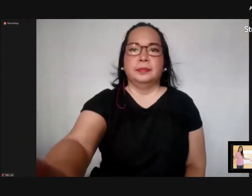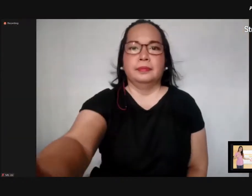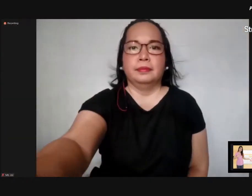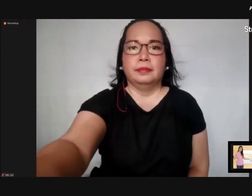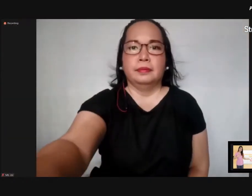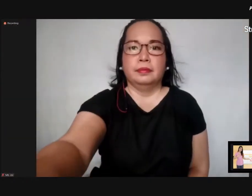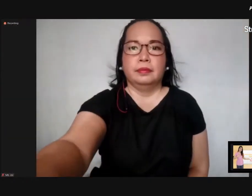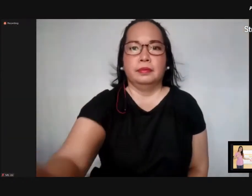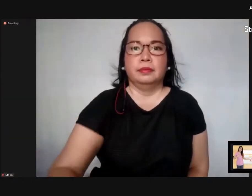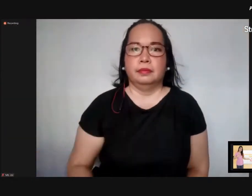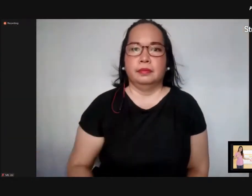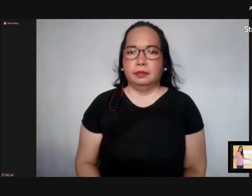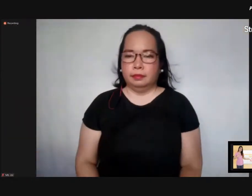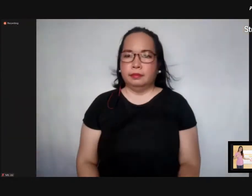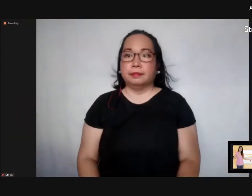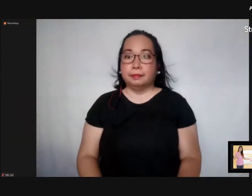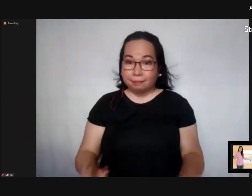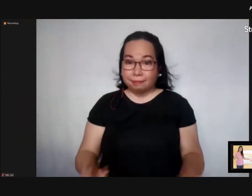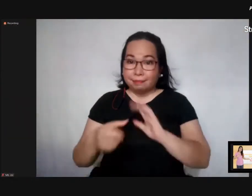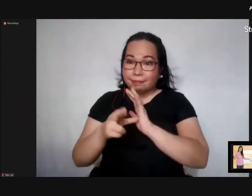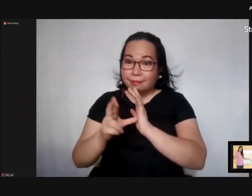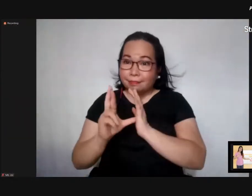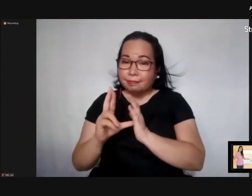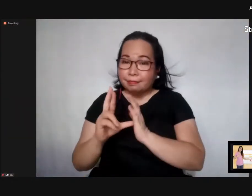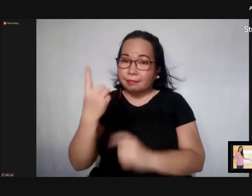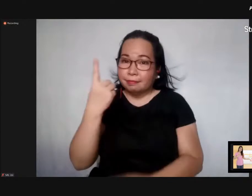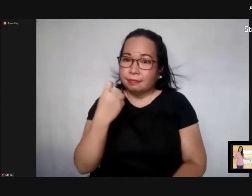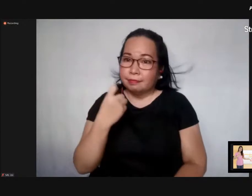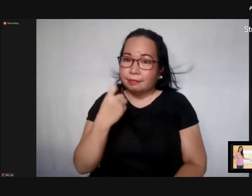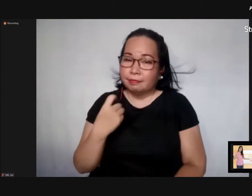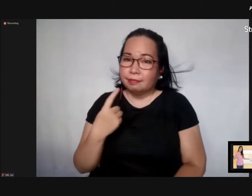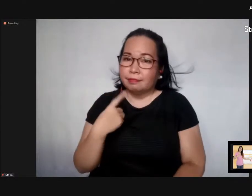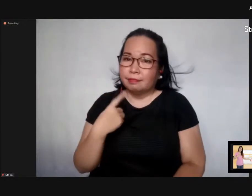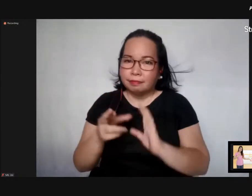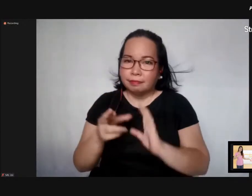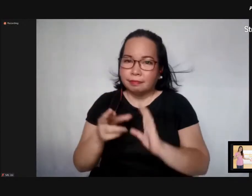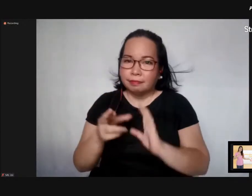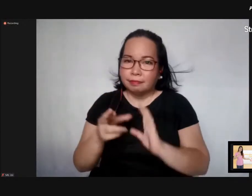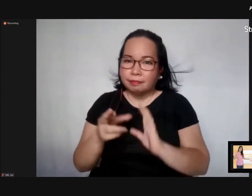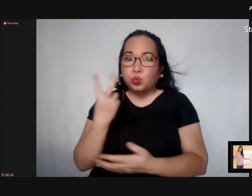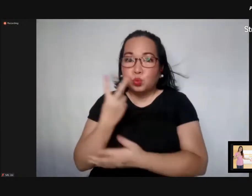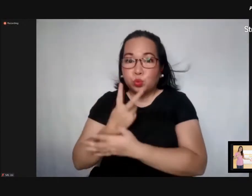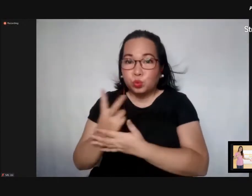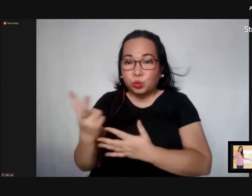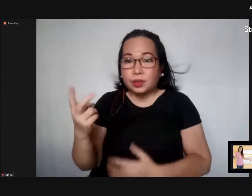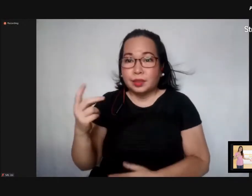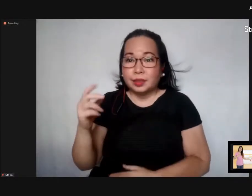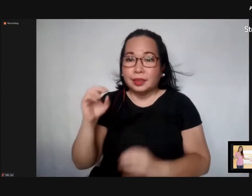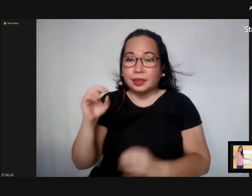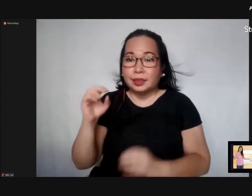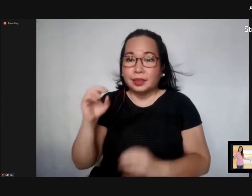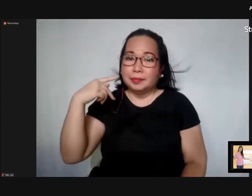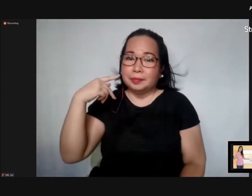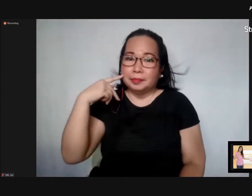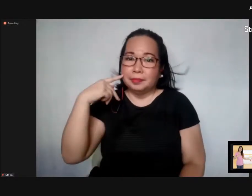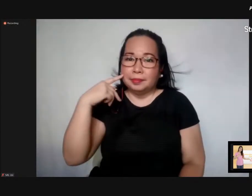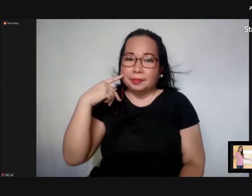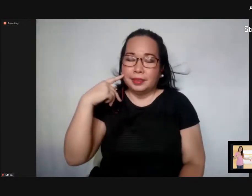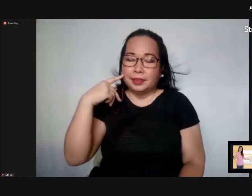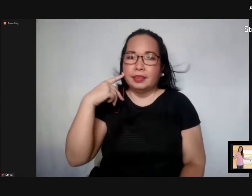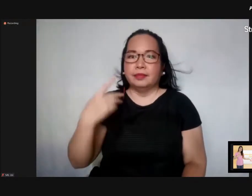sa akin? So, ang kanyang 2 weeks ago, go with her on her day-to-day activities.